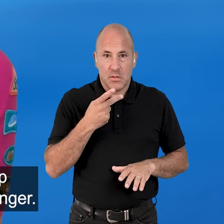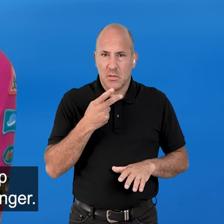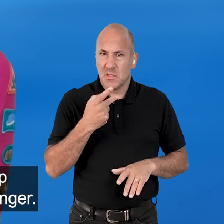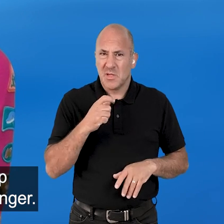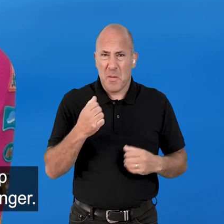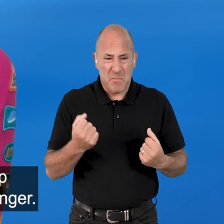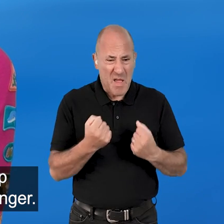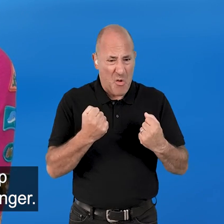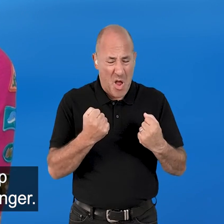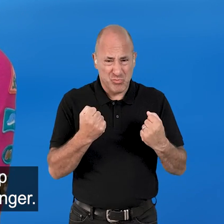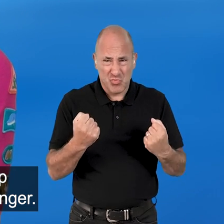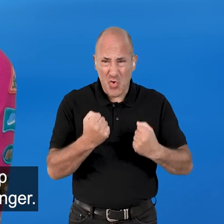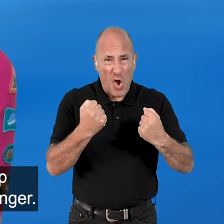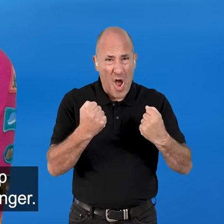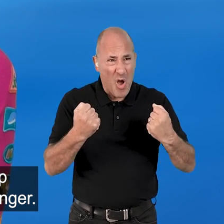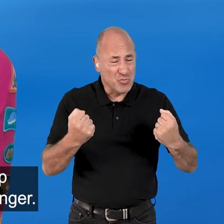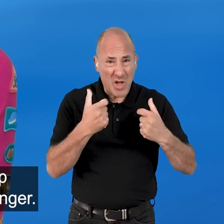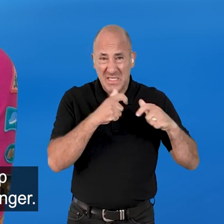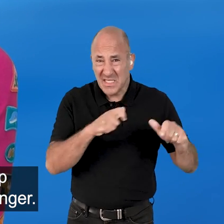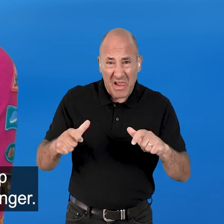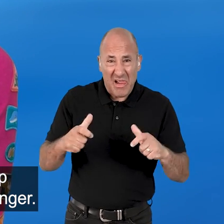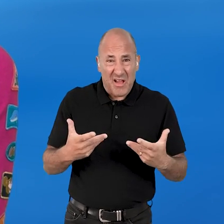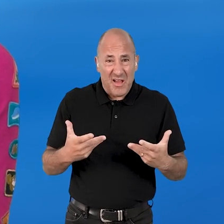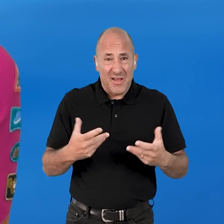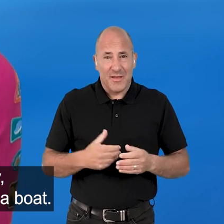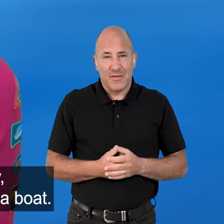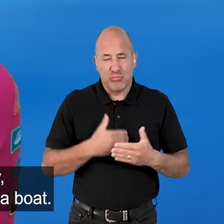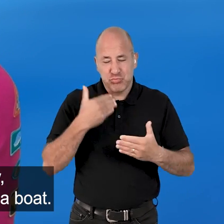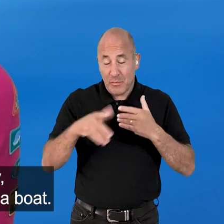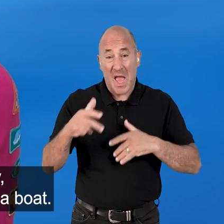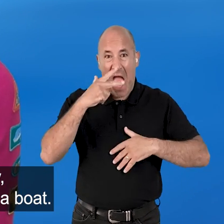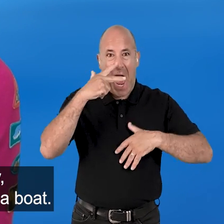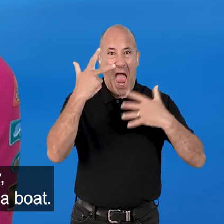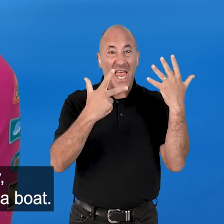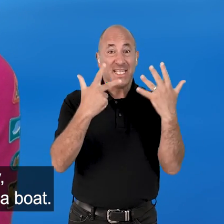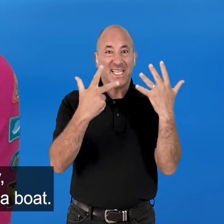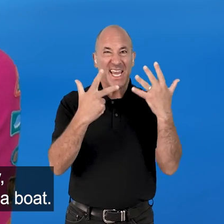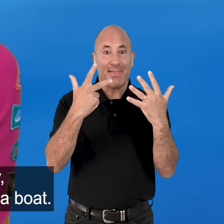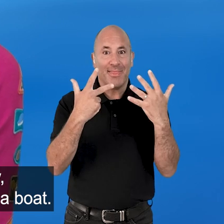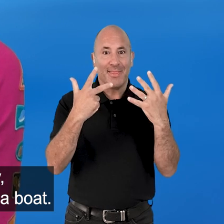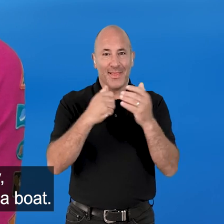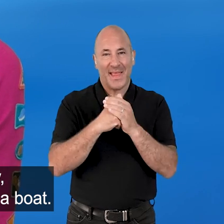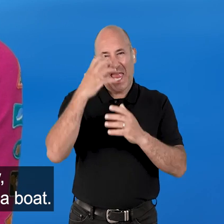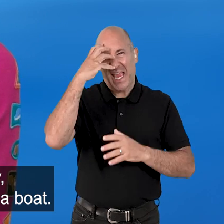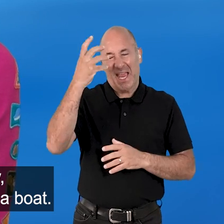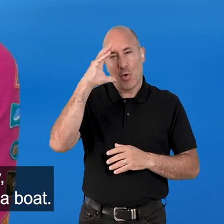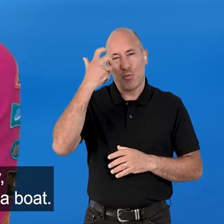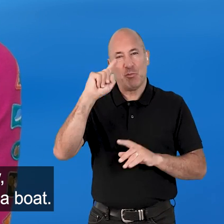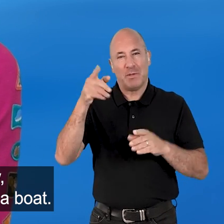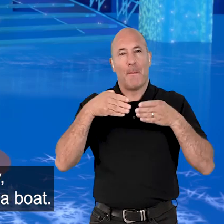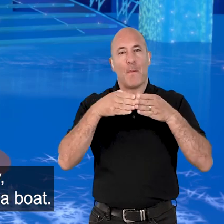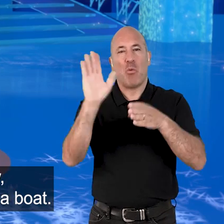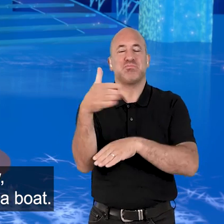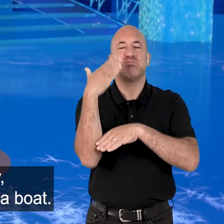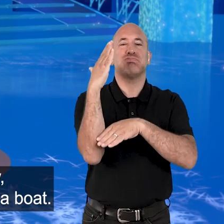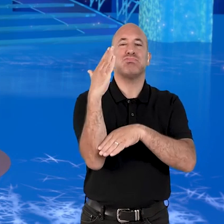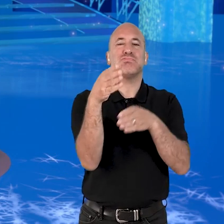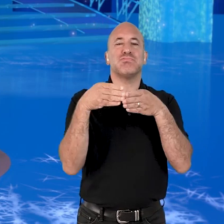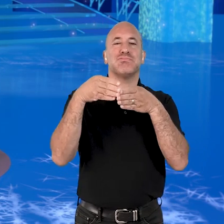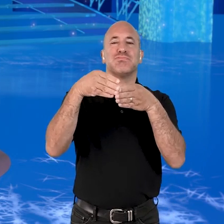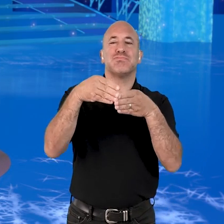nothing seems to stop her powers from growing stronger. Around her 18th birthday, the king and queen set sail on a